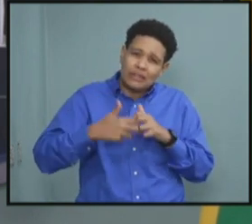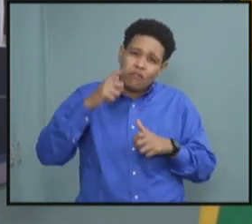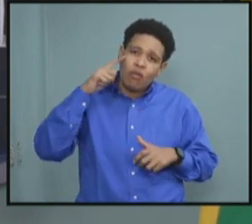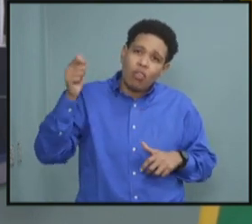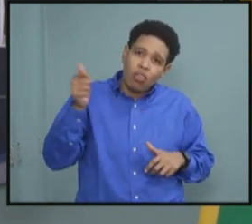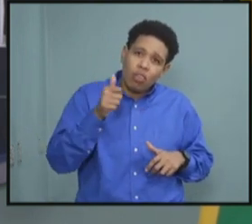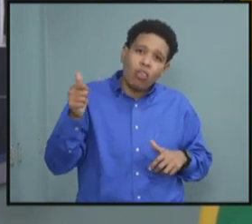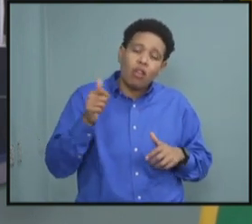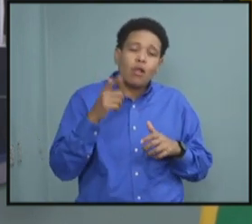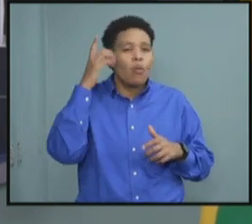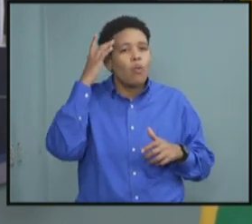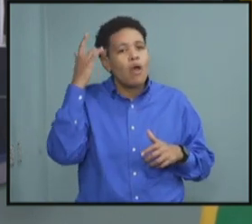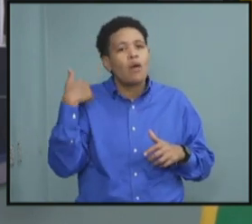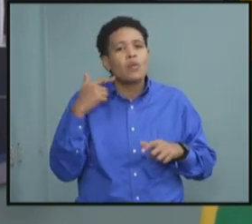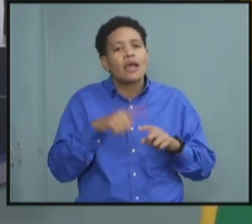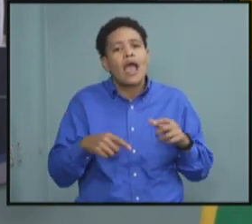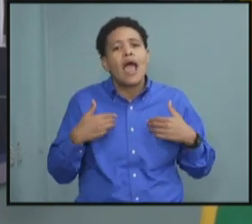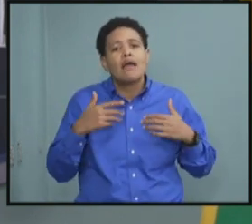can't have our children